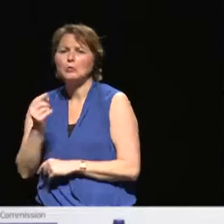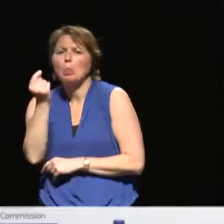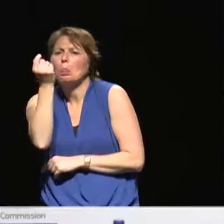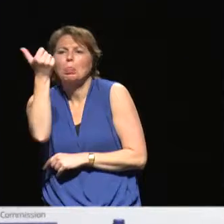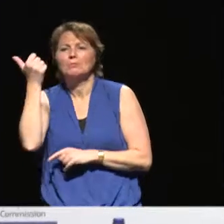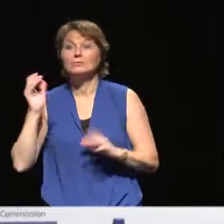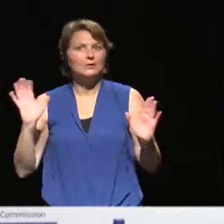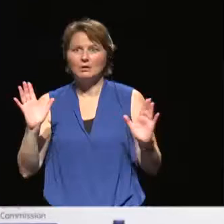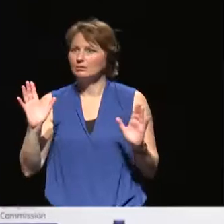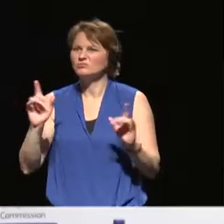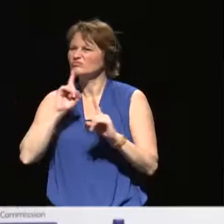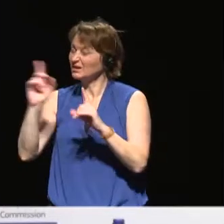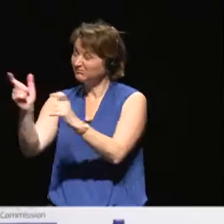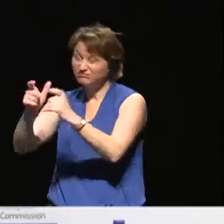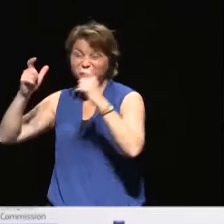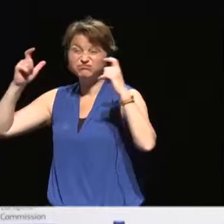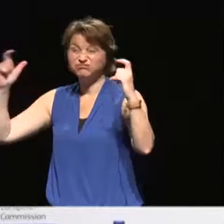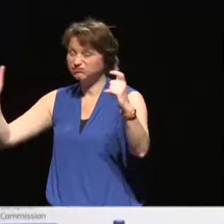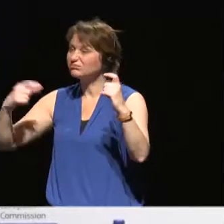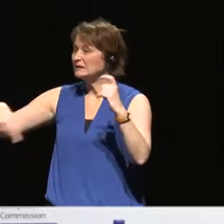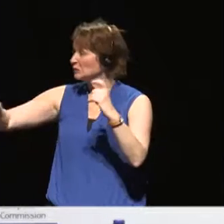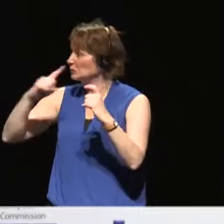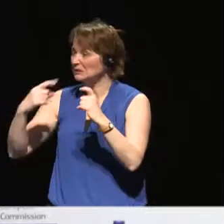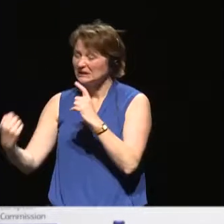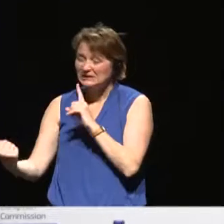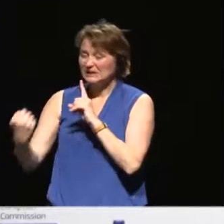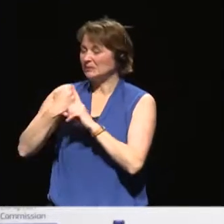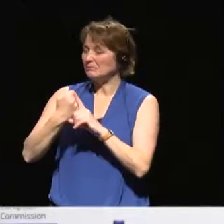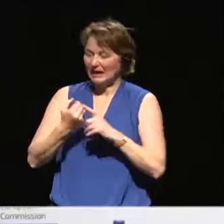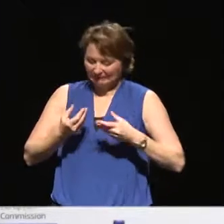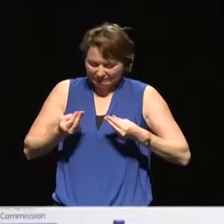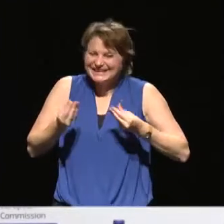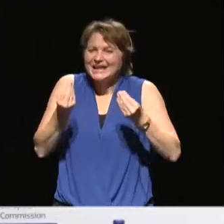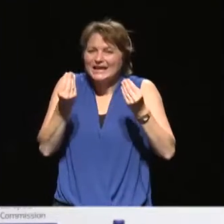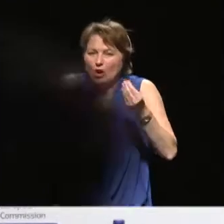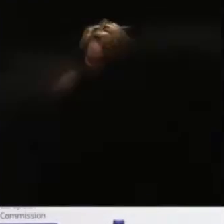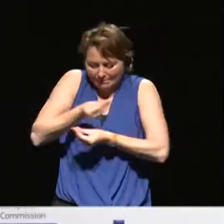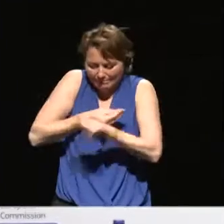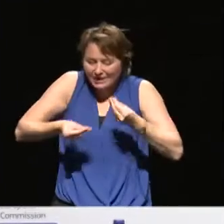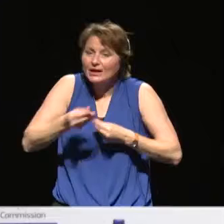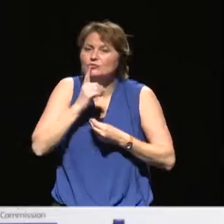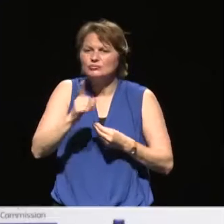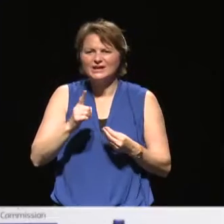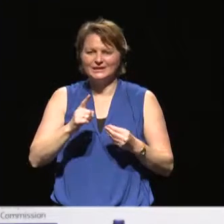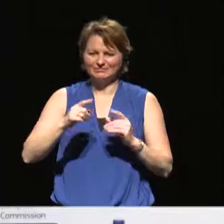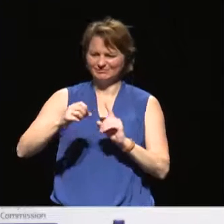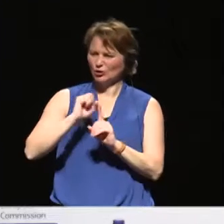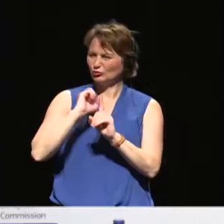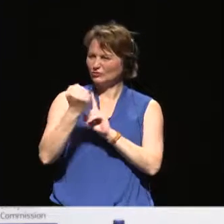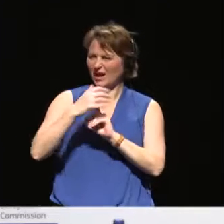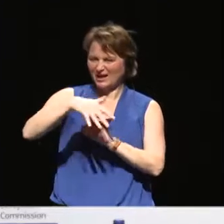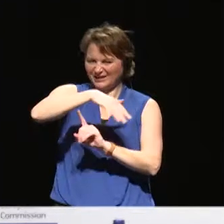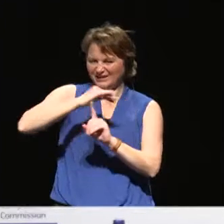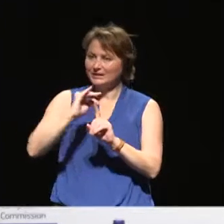fact, massive. It is material to our economies, to our security as societies, and also